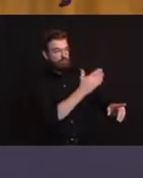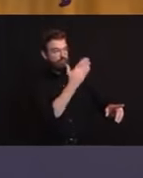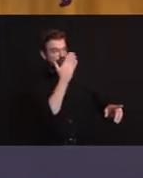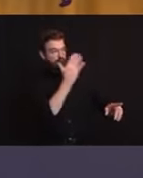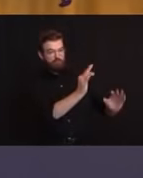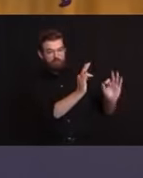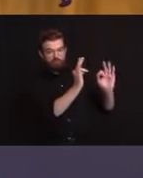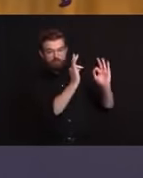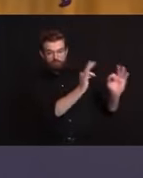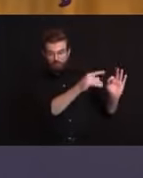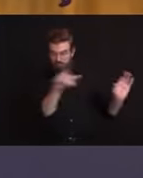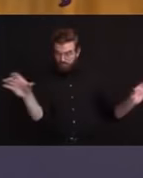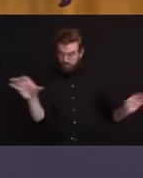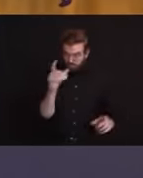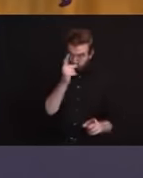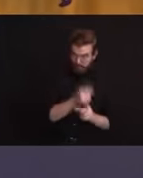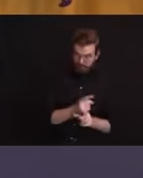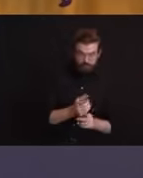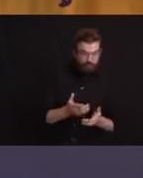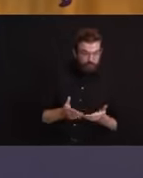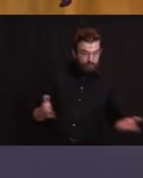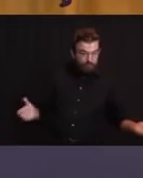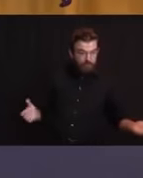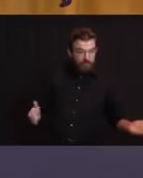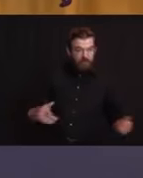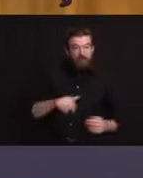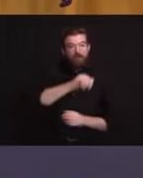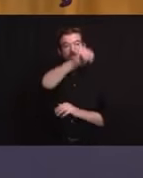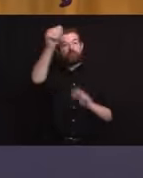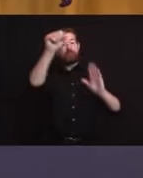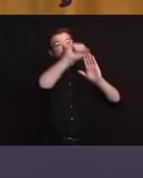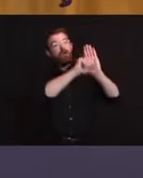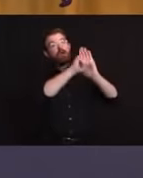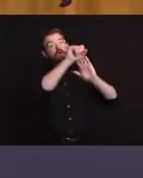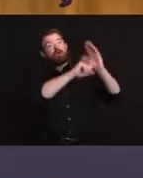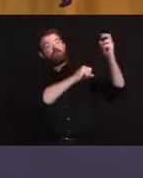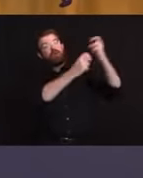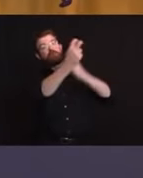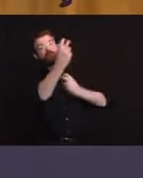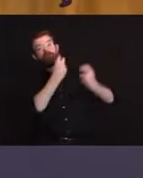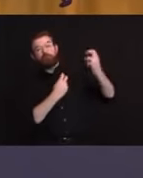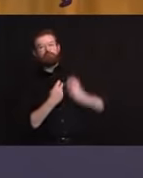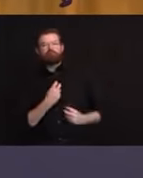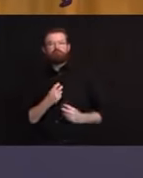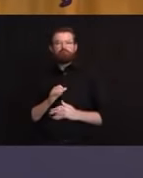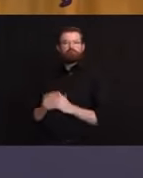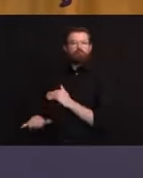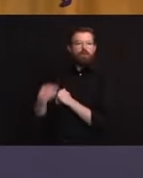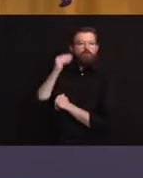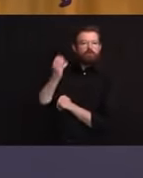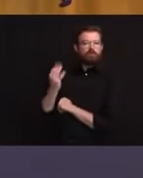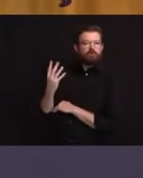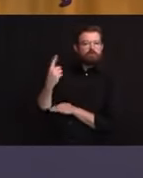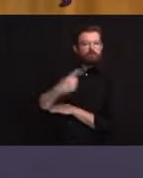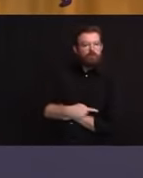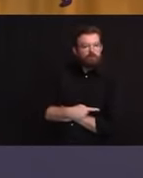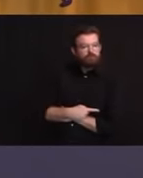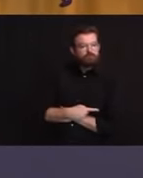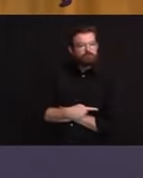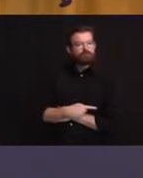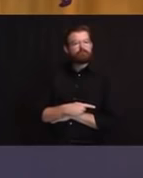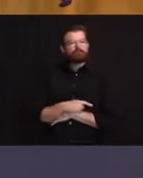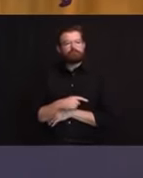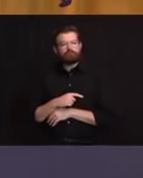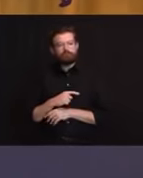they're returning from other states, that the testing, that the country, not New Jersey, although certainly New